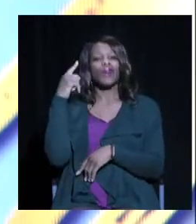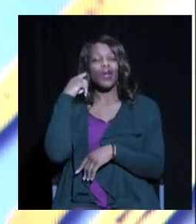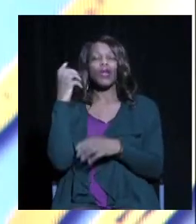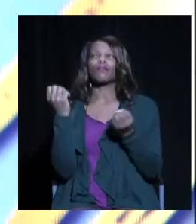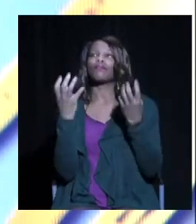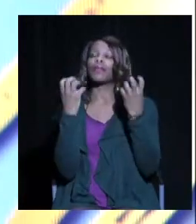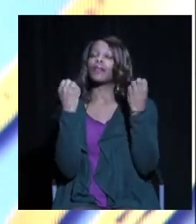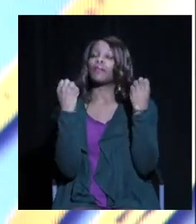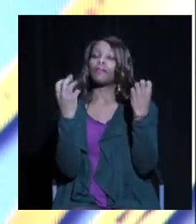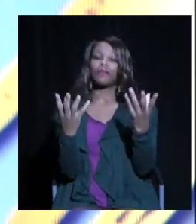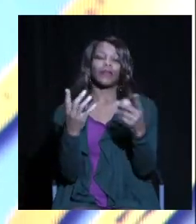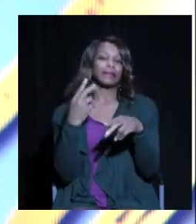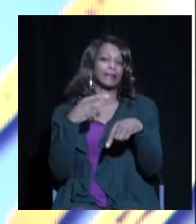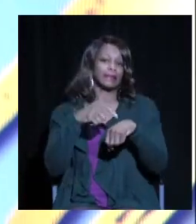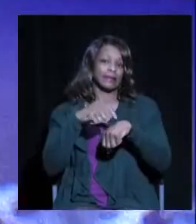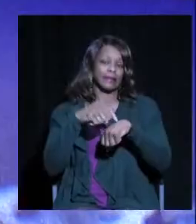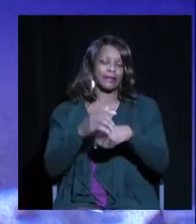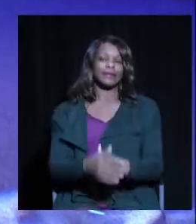many times.